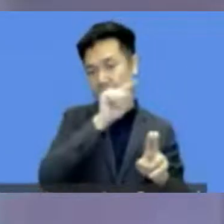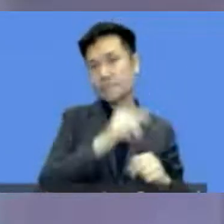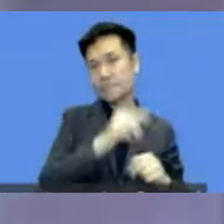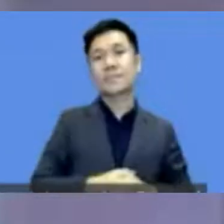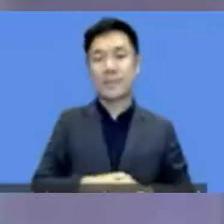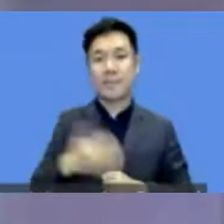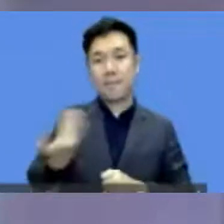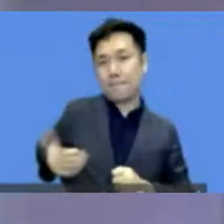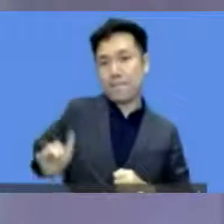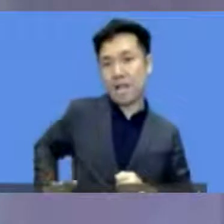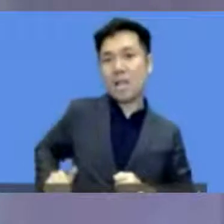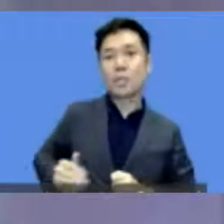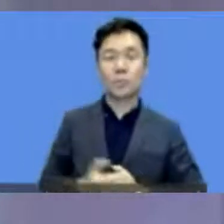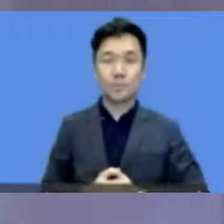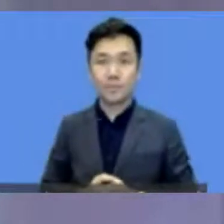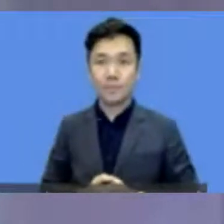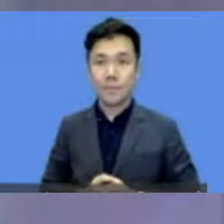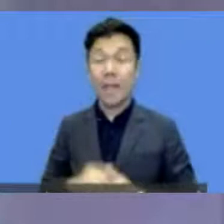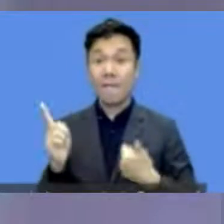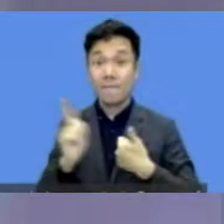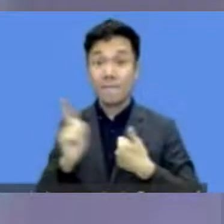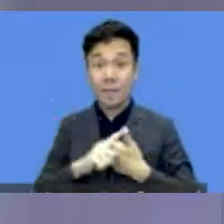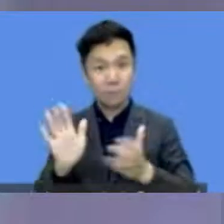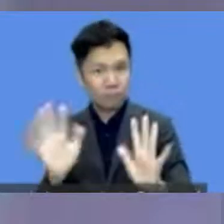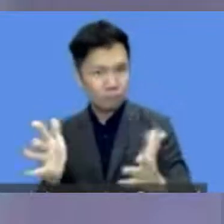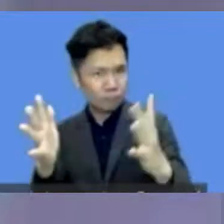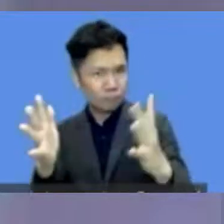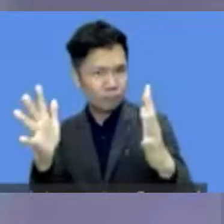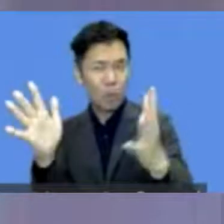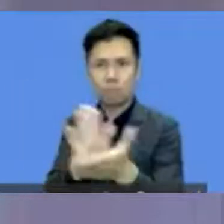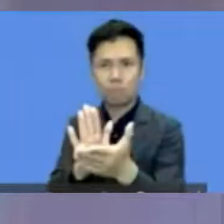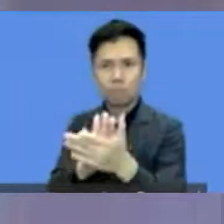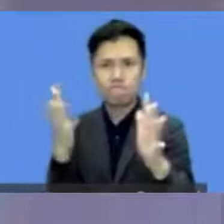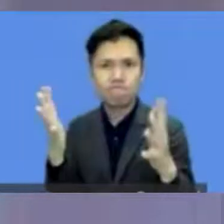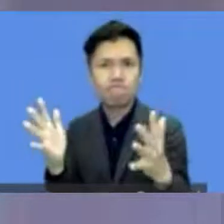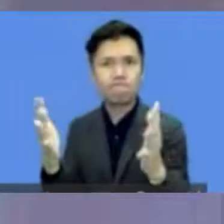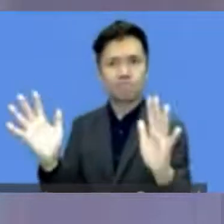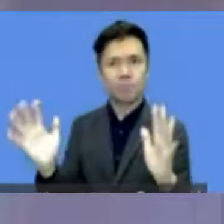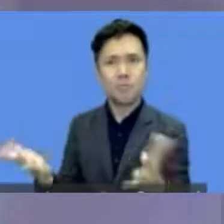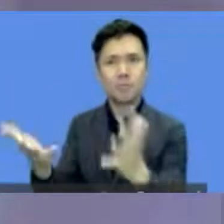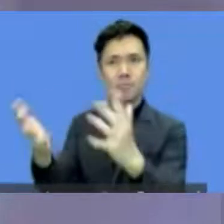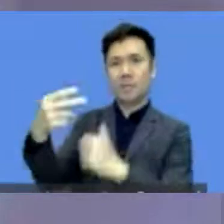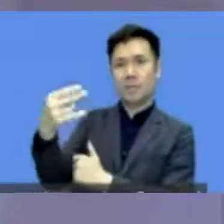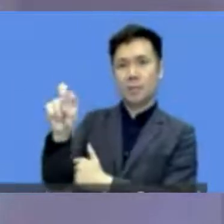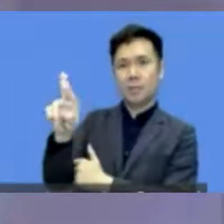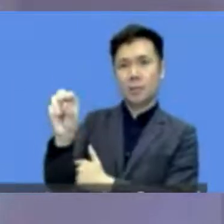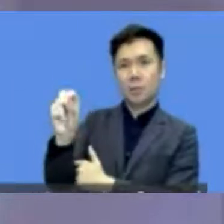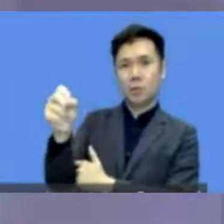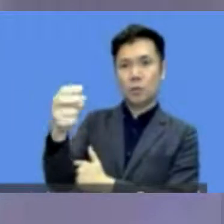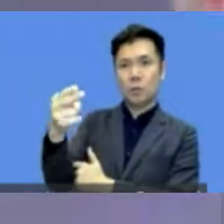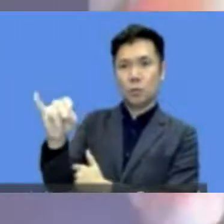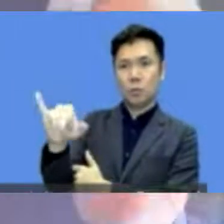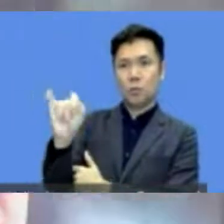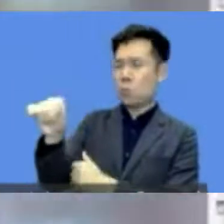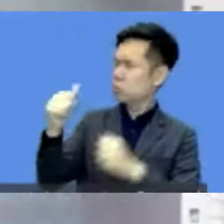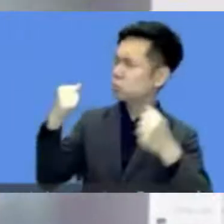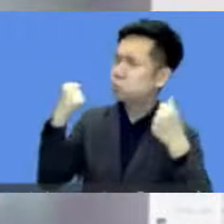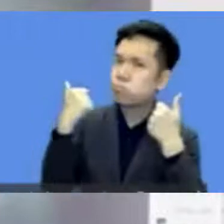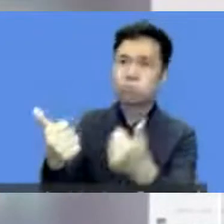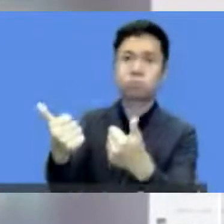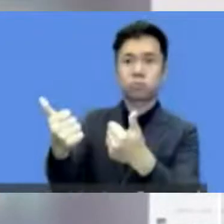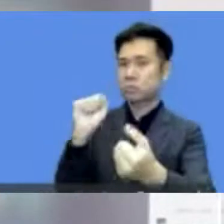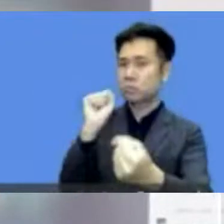I would like to praise first to Hiroshi Kawamura for his effort to make the reading possible for 1 billion. Thank you,